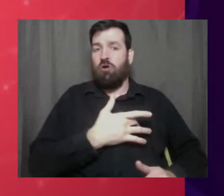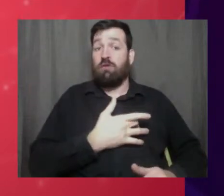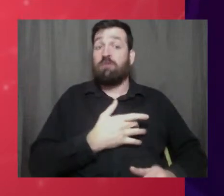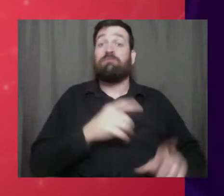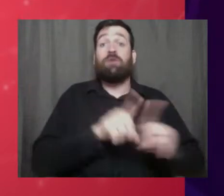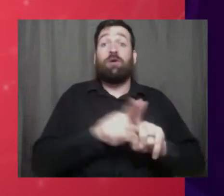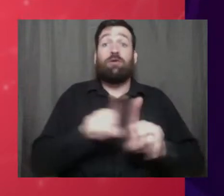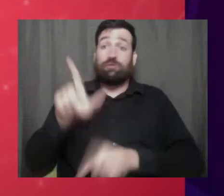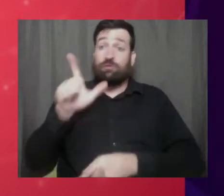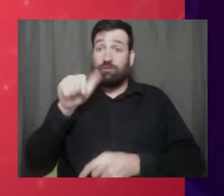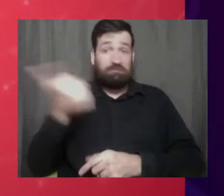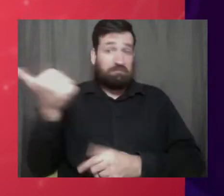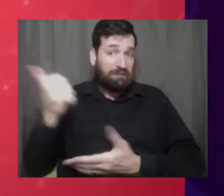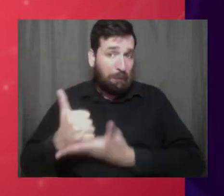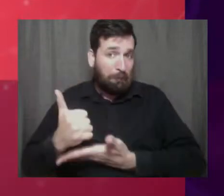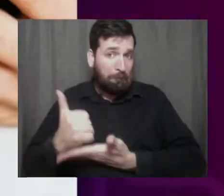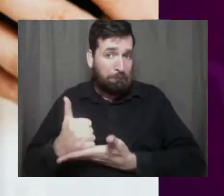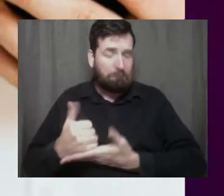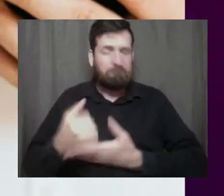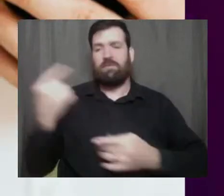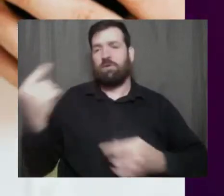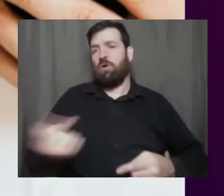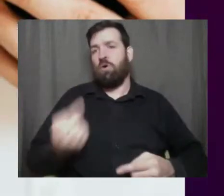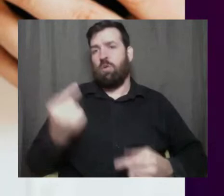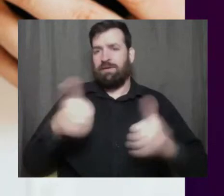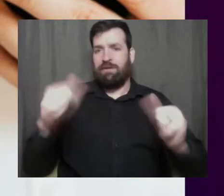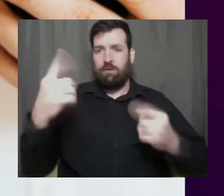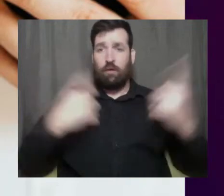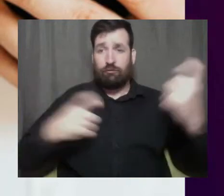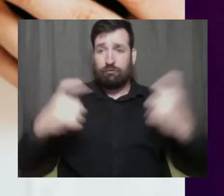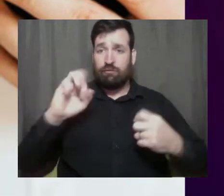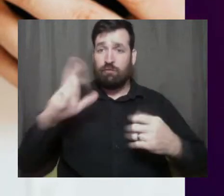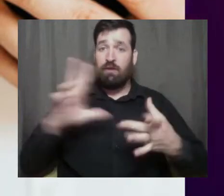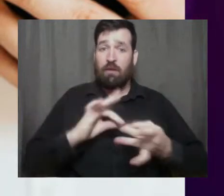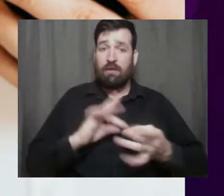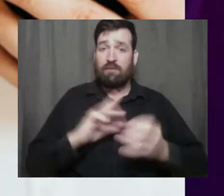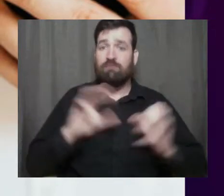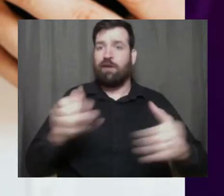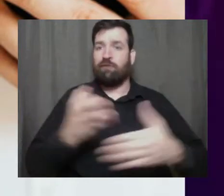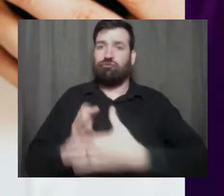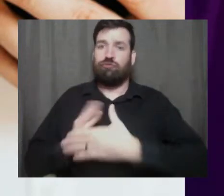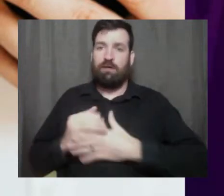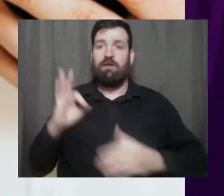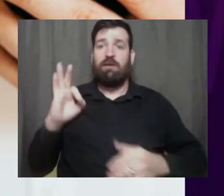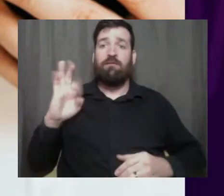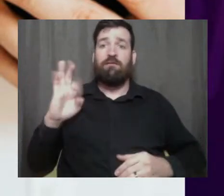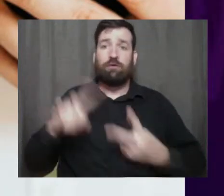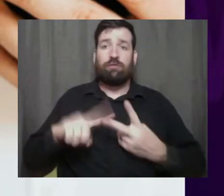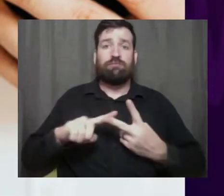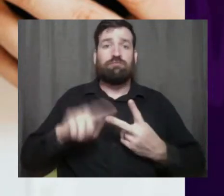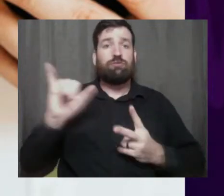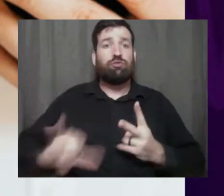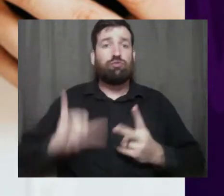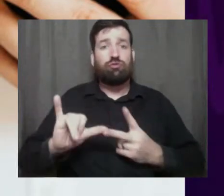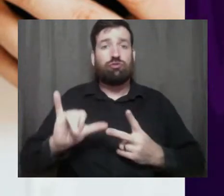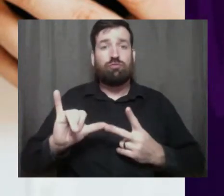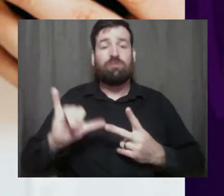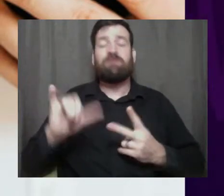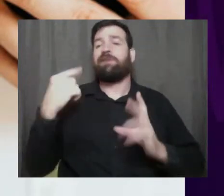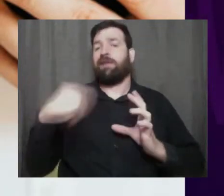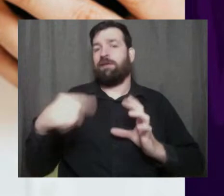help. And as always, if you have a question or a comment, you can share those on our Facebook or our YouTube channel, or email us